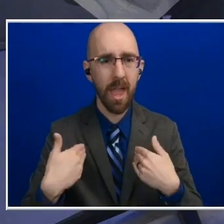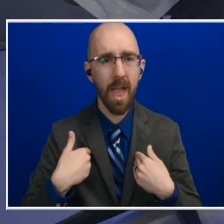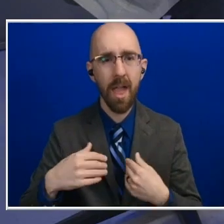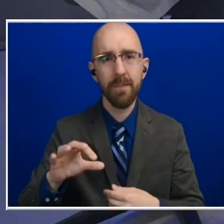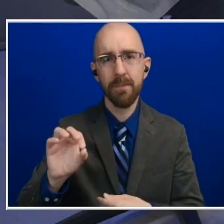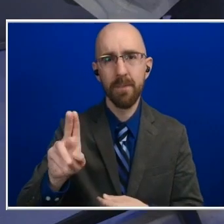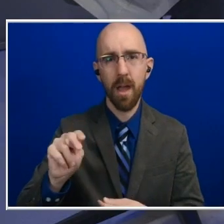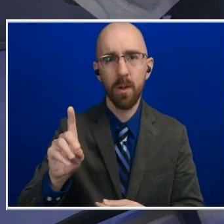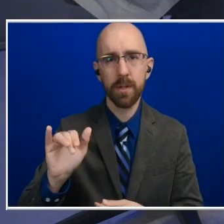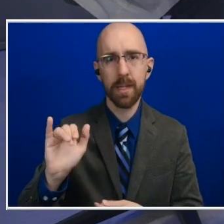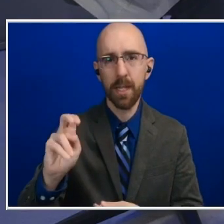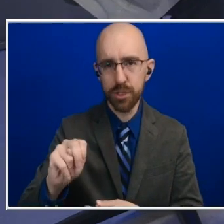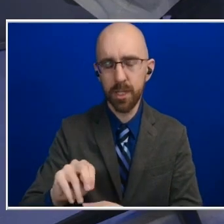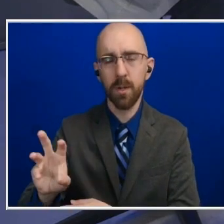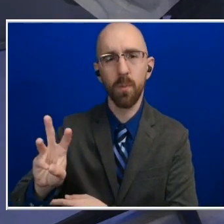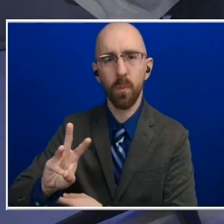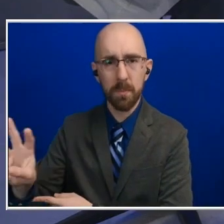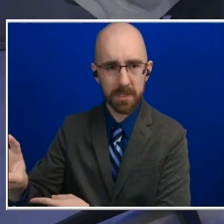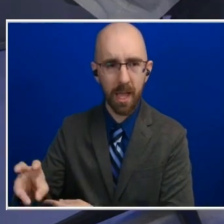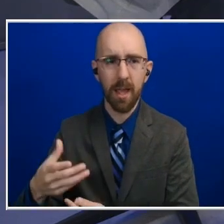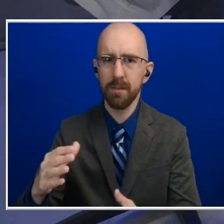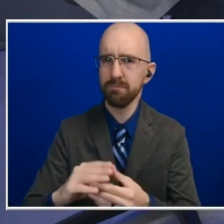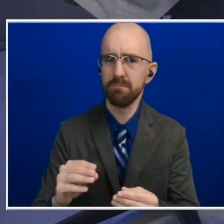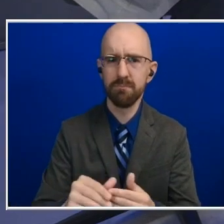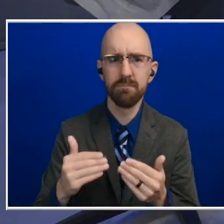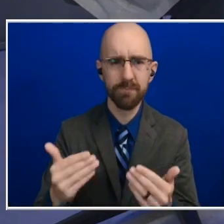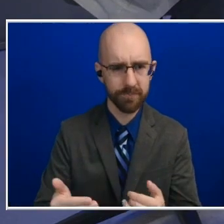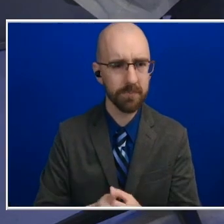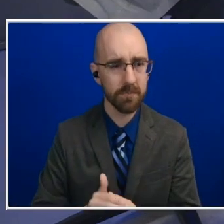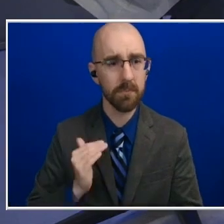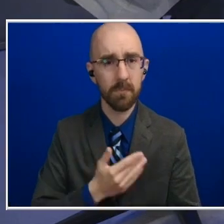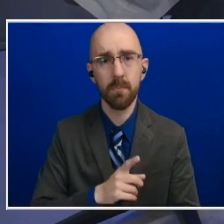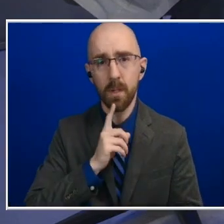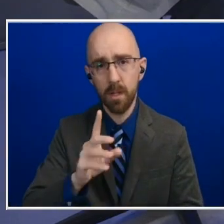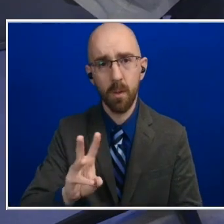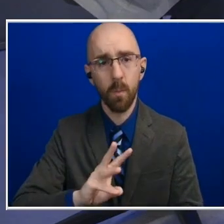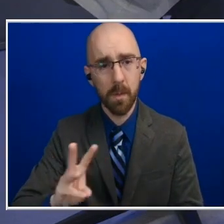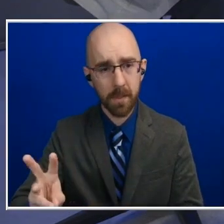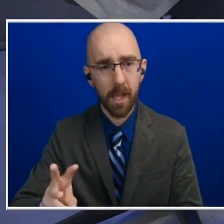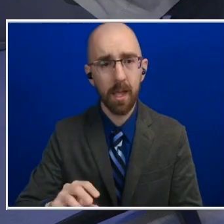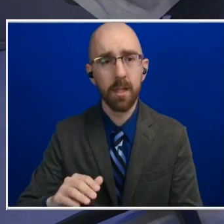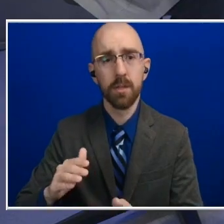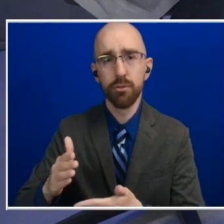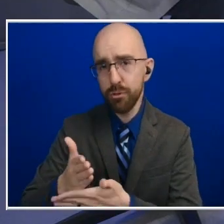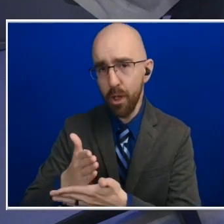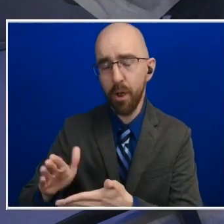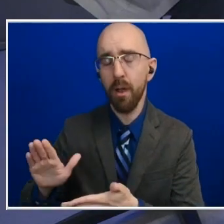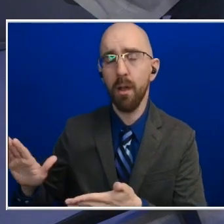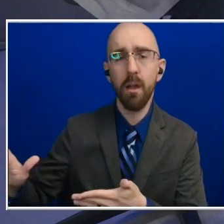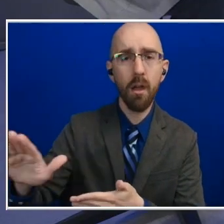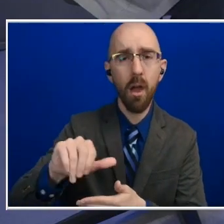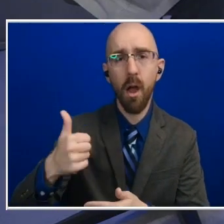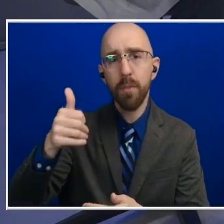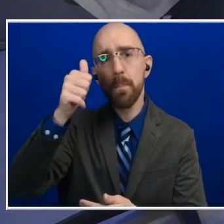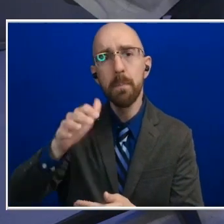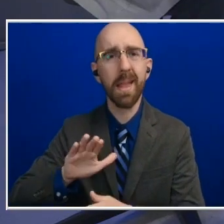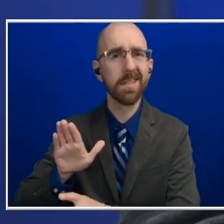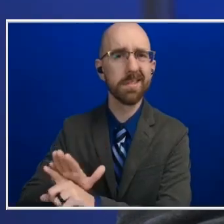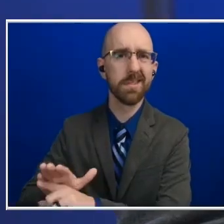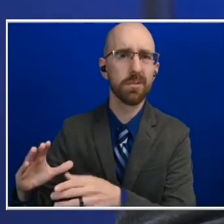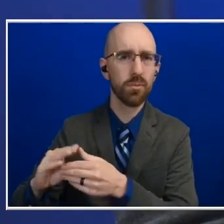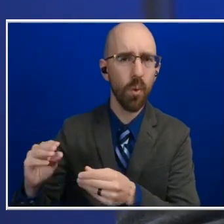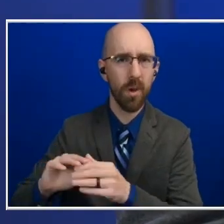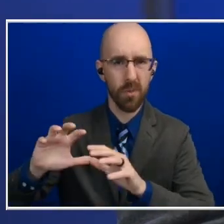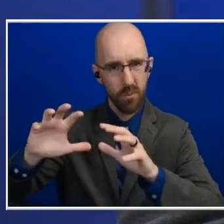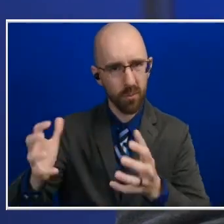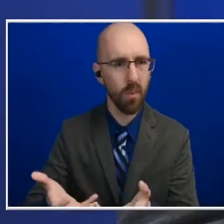it. Yes, it's our actual website shares other stories from other males across the globe, and that's